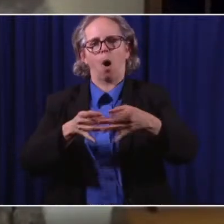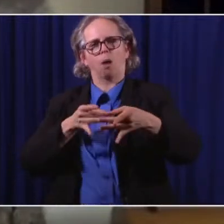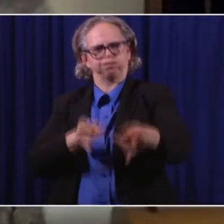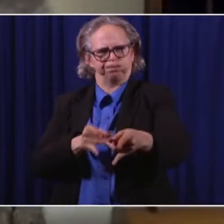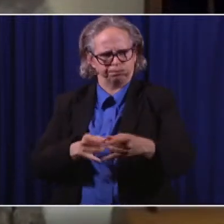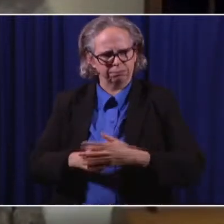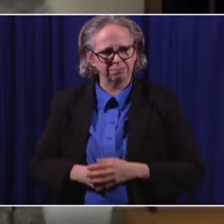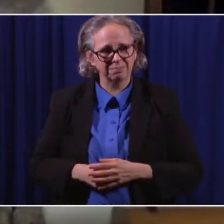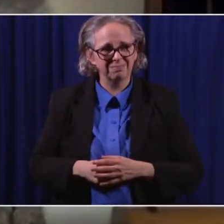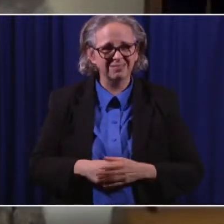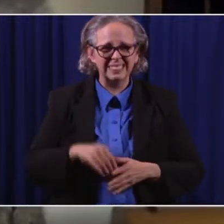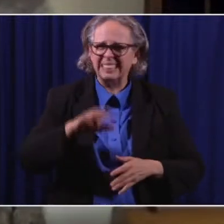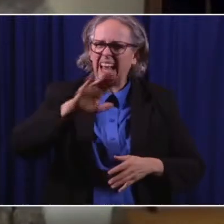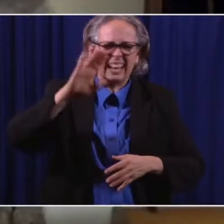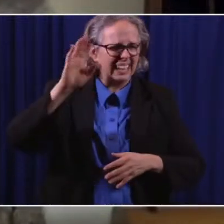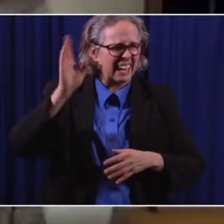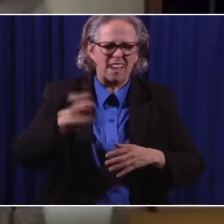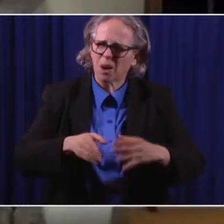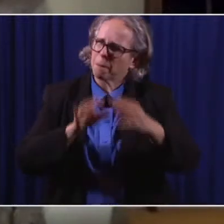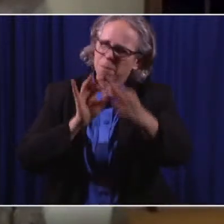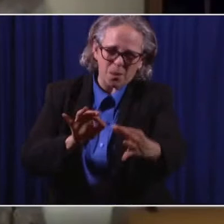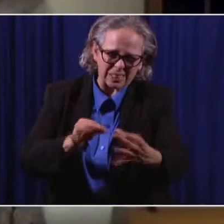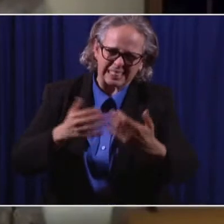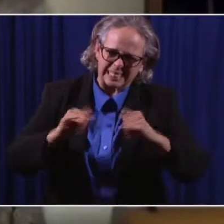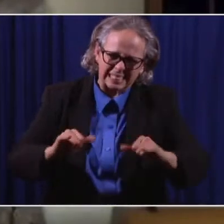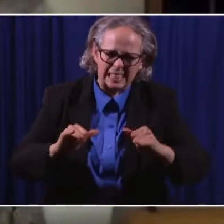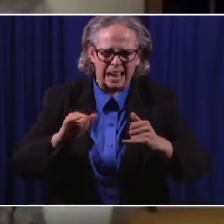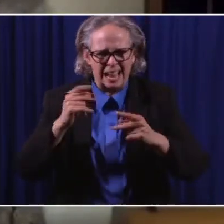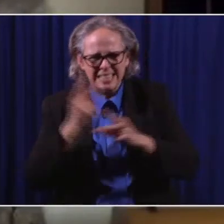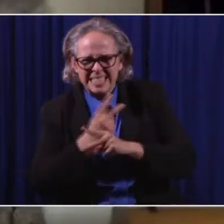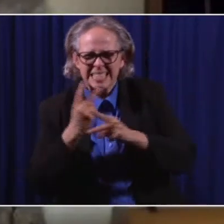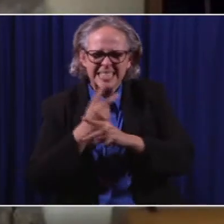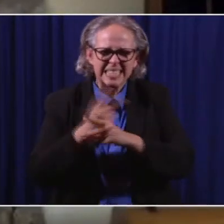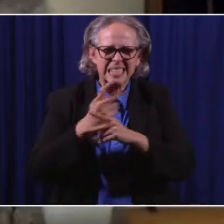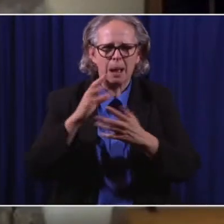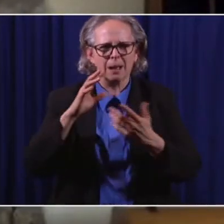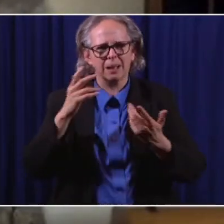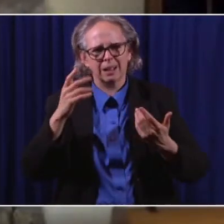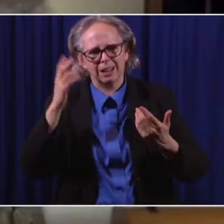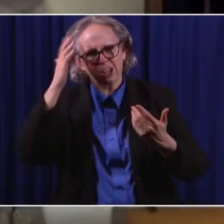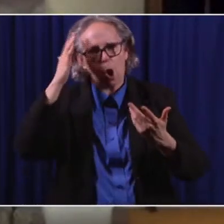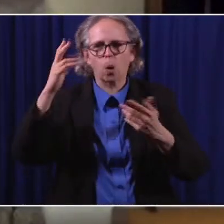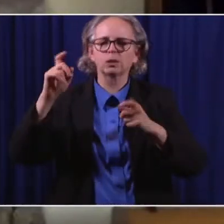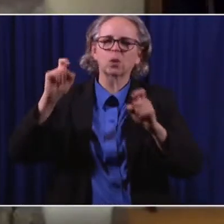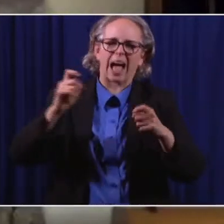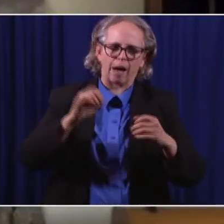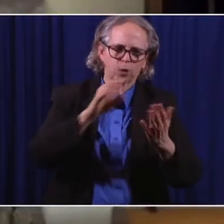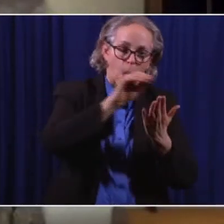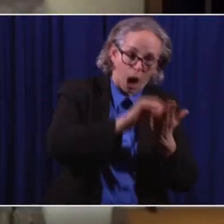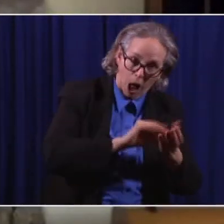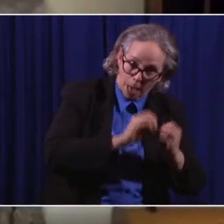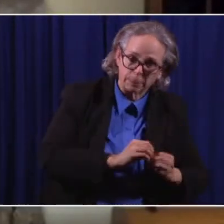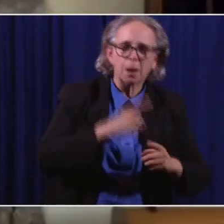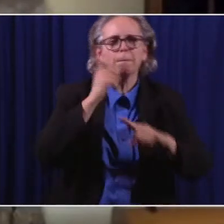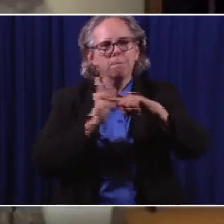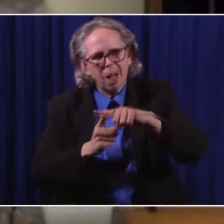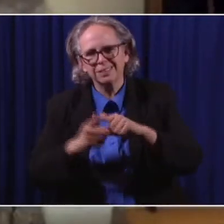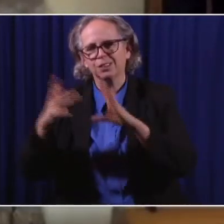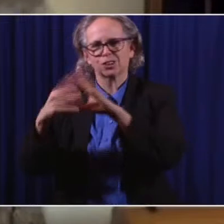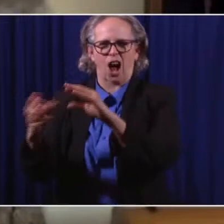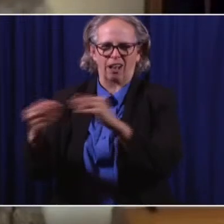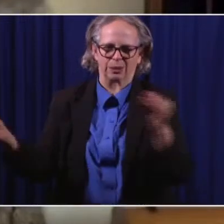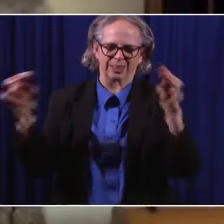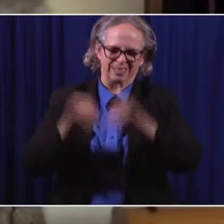still going to be somewhat anecdotal. Next question is from Jackie Borchert